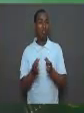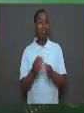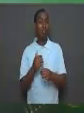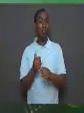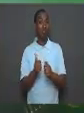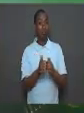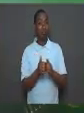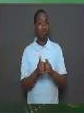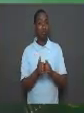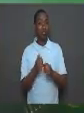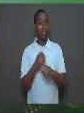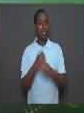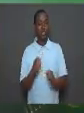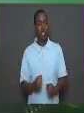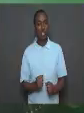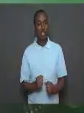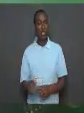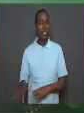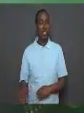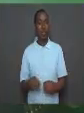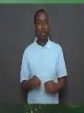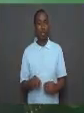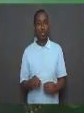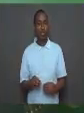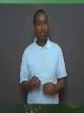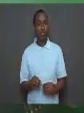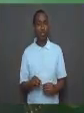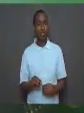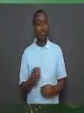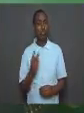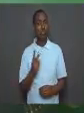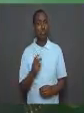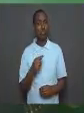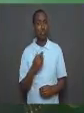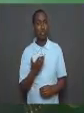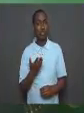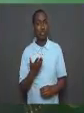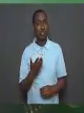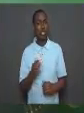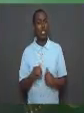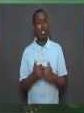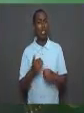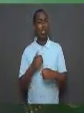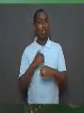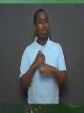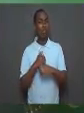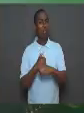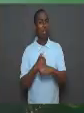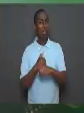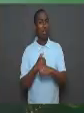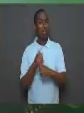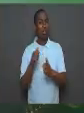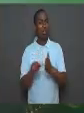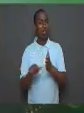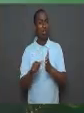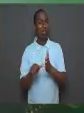Students, can you name a few things you can do to prevent yourself from